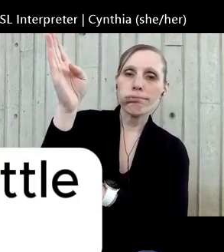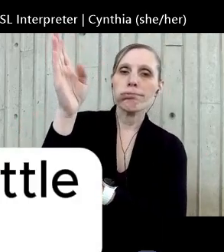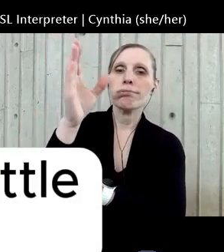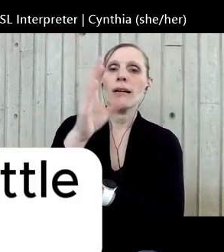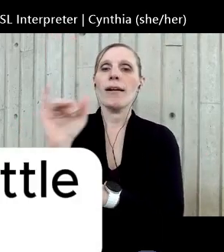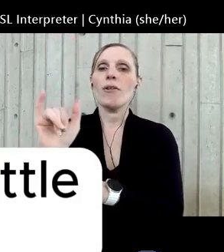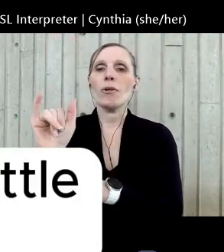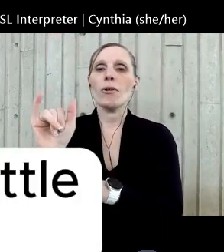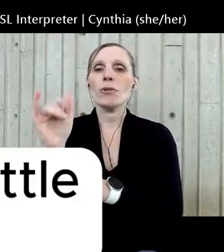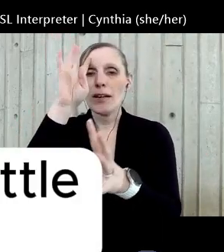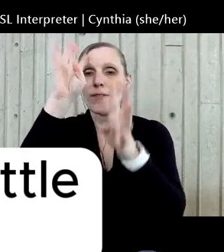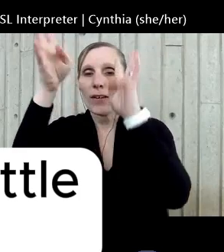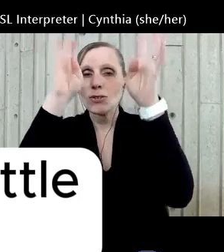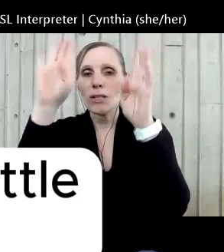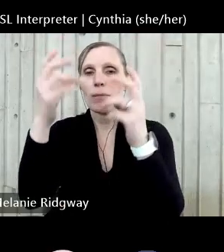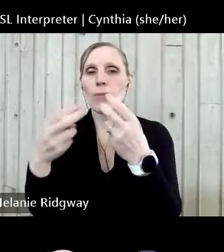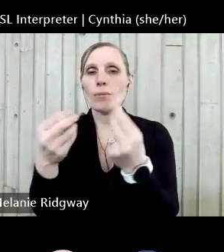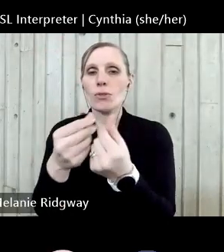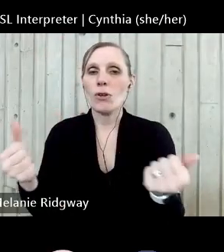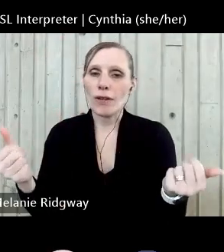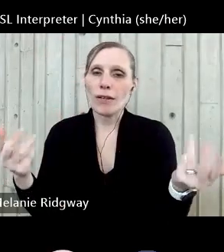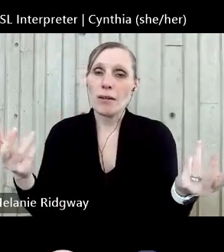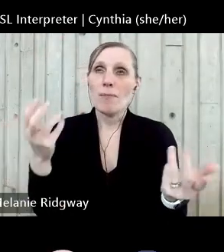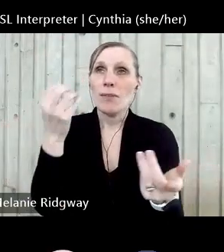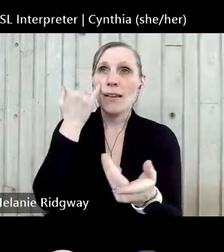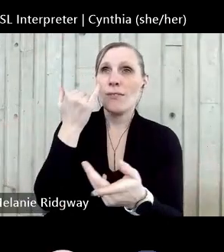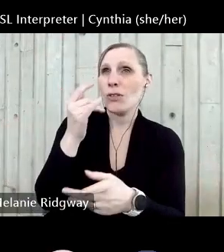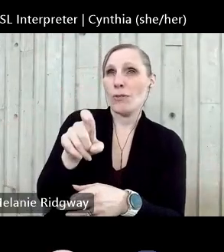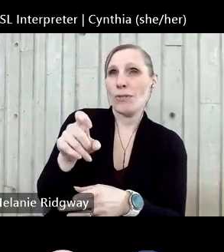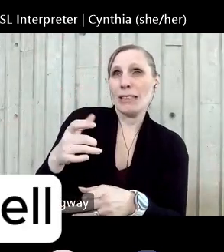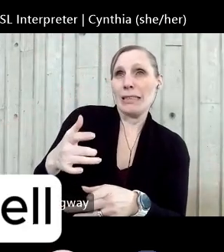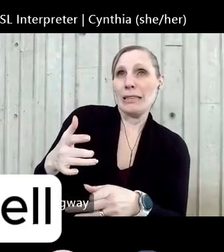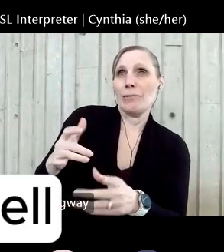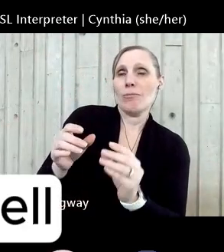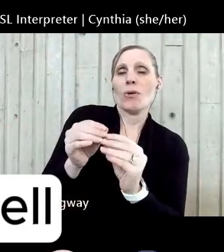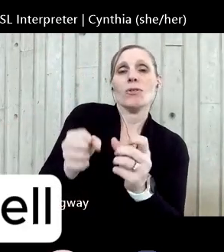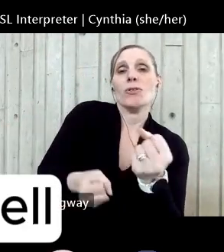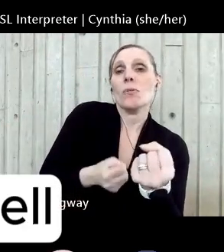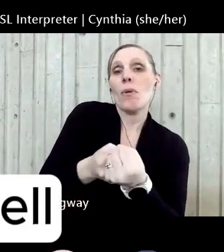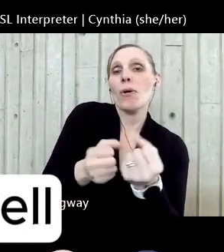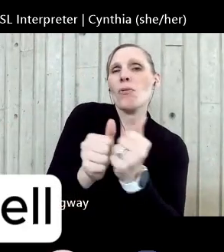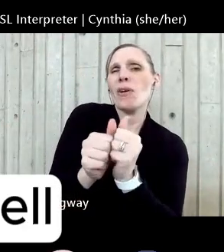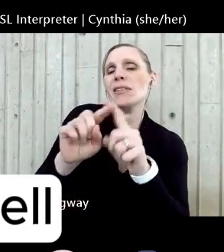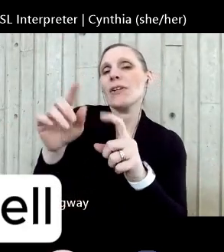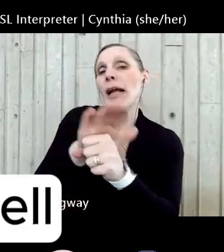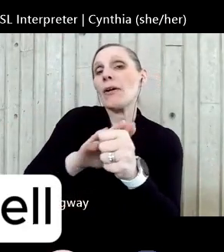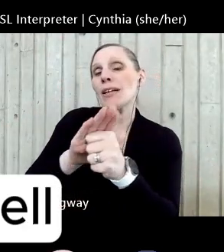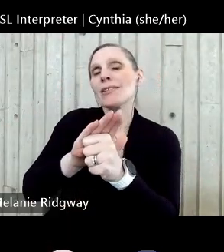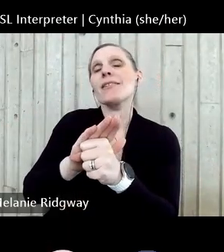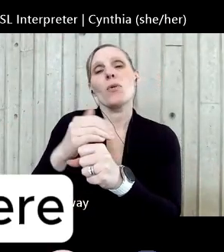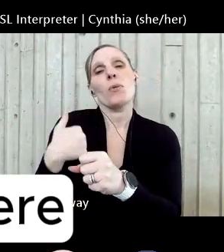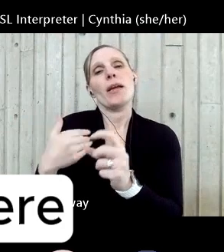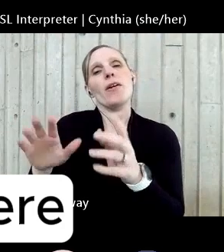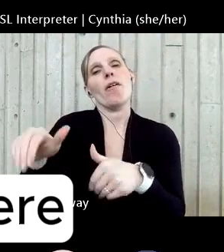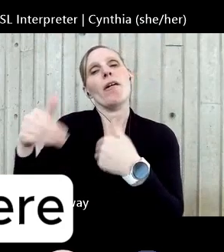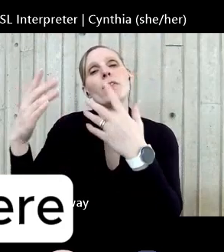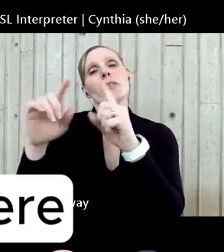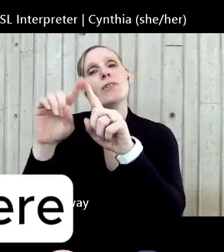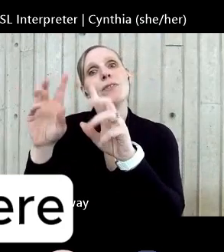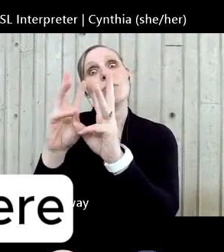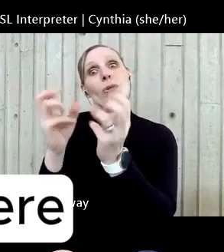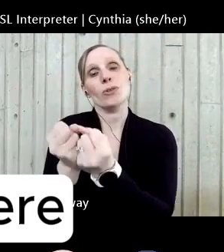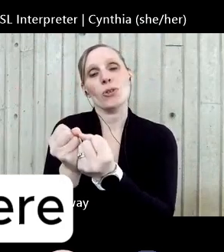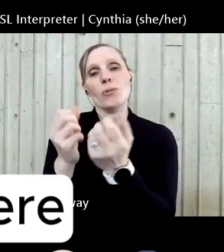who just feels like they need a little bit more support in key areas. And I'll pop the link for that in the chat as well. If you follow